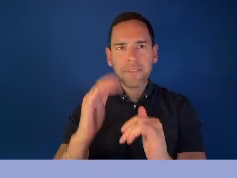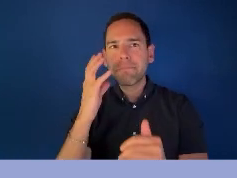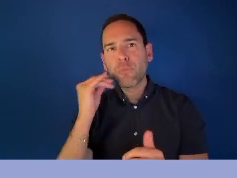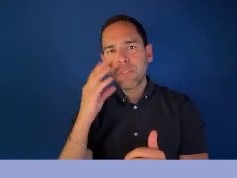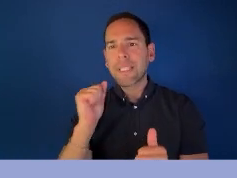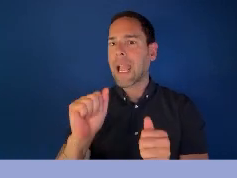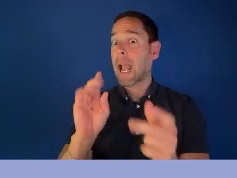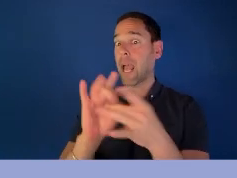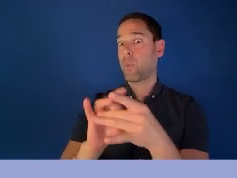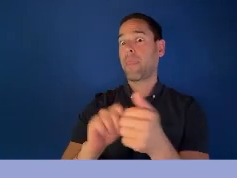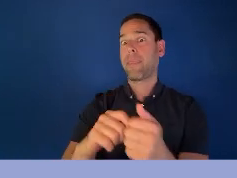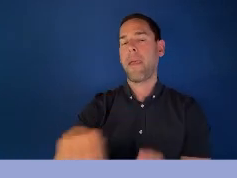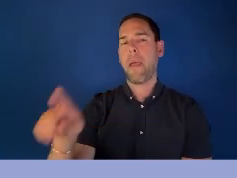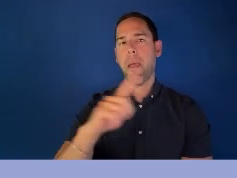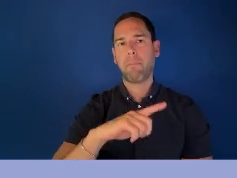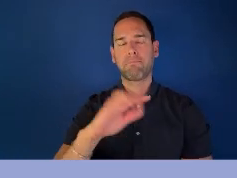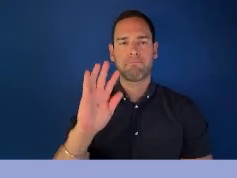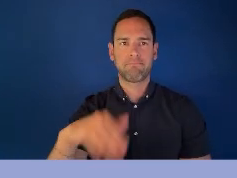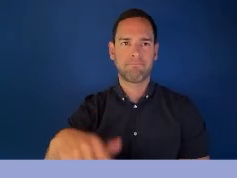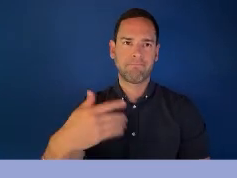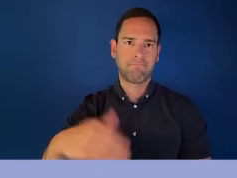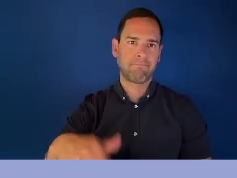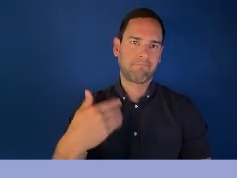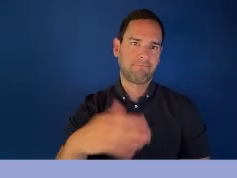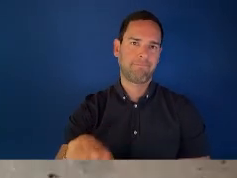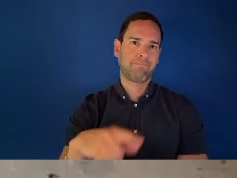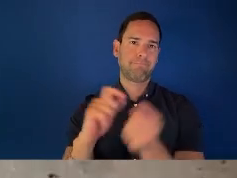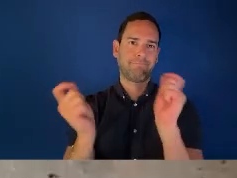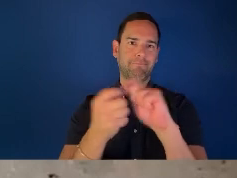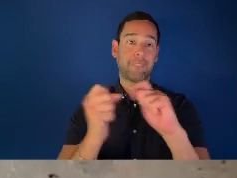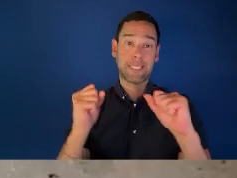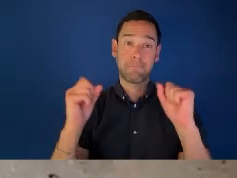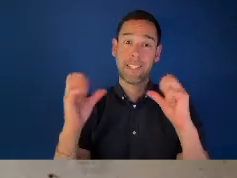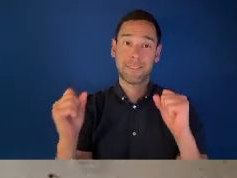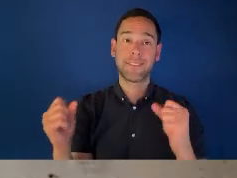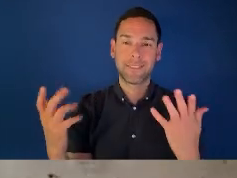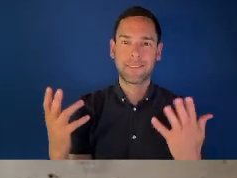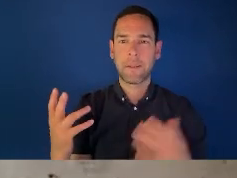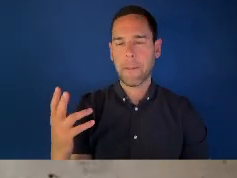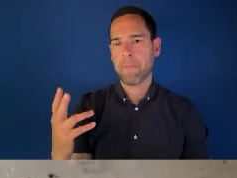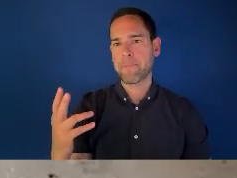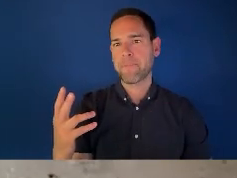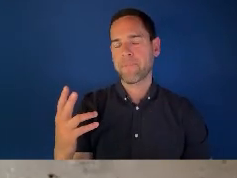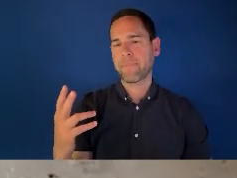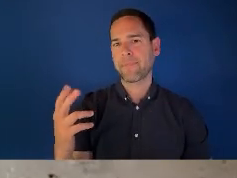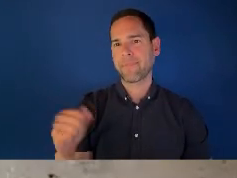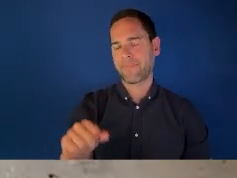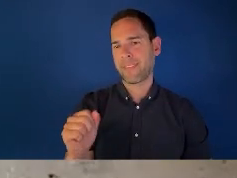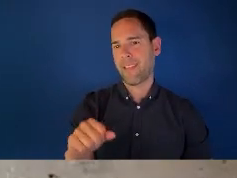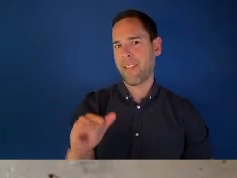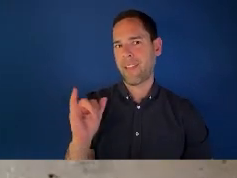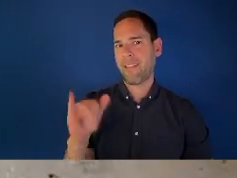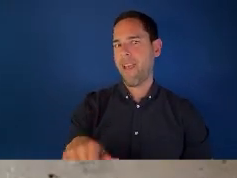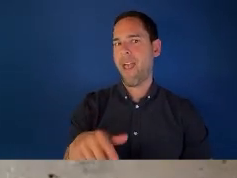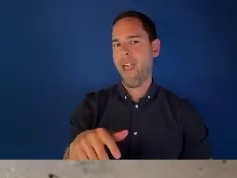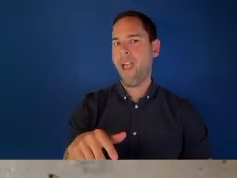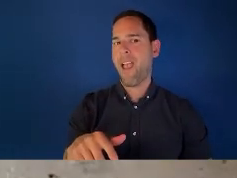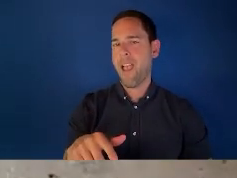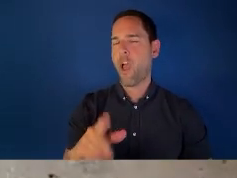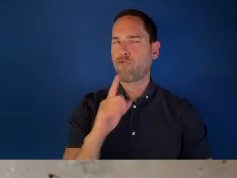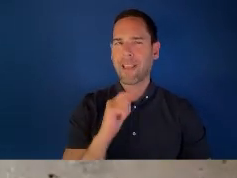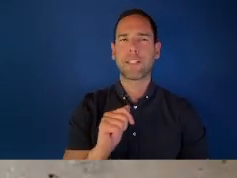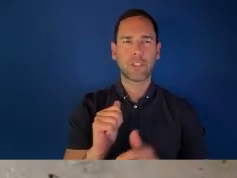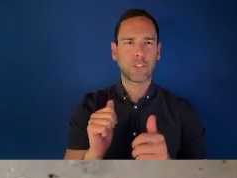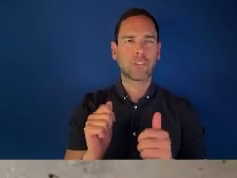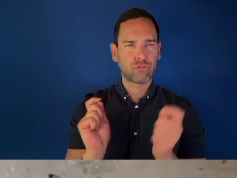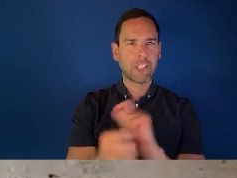surrounded by supportive disabled people. I really look up to disabled peers as